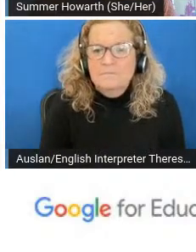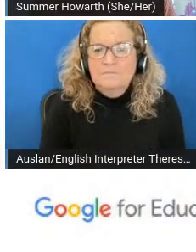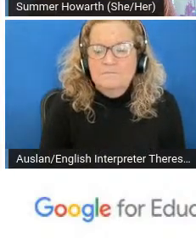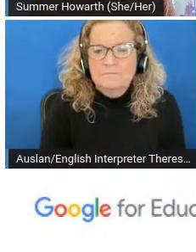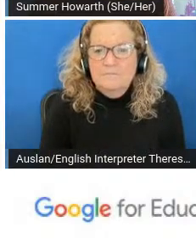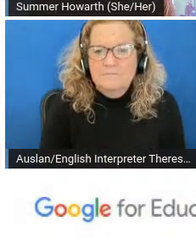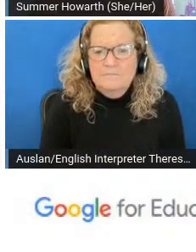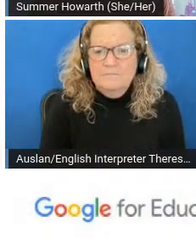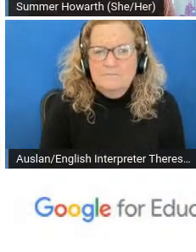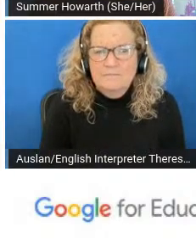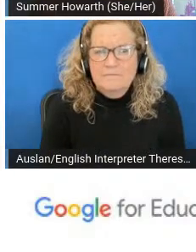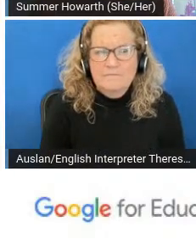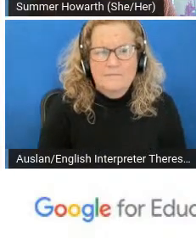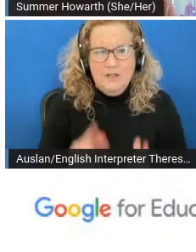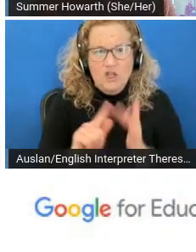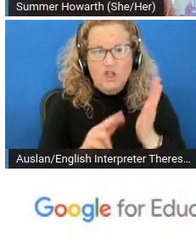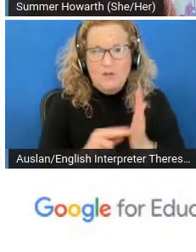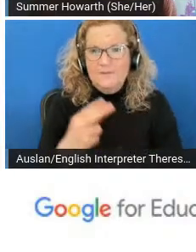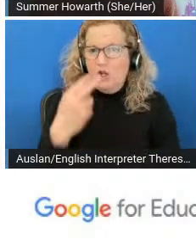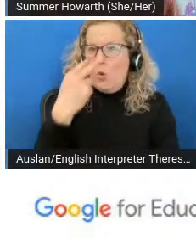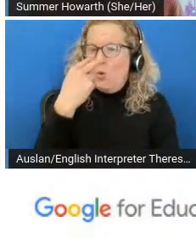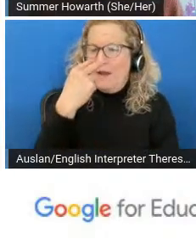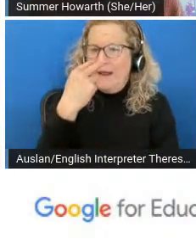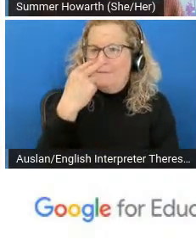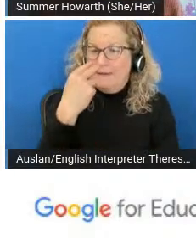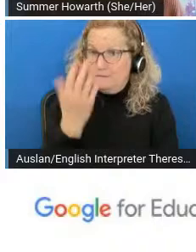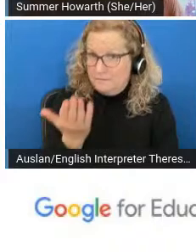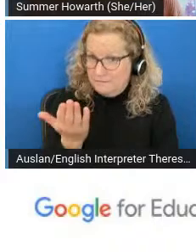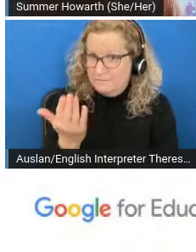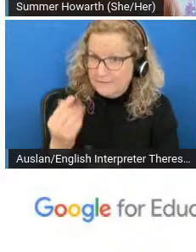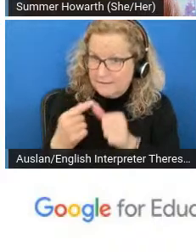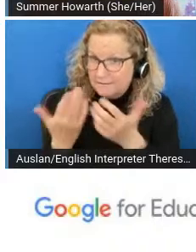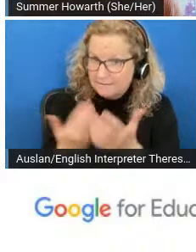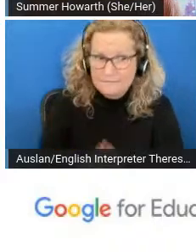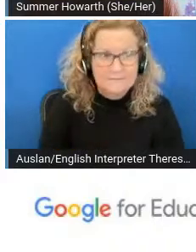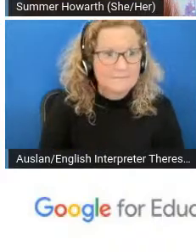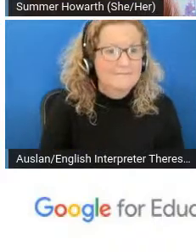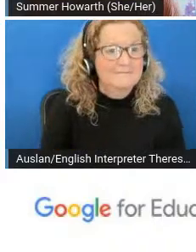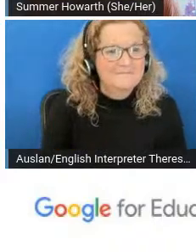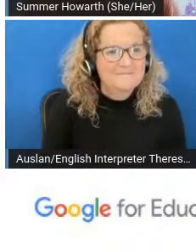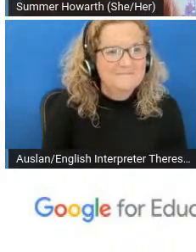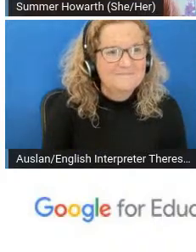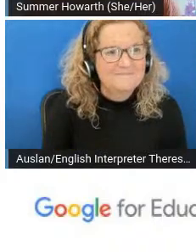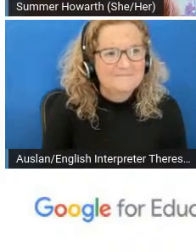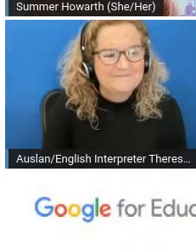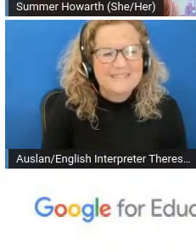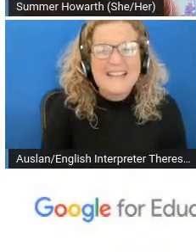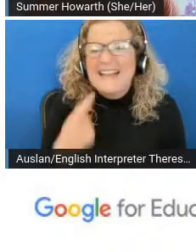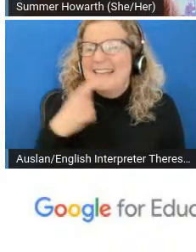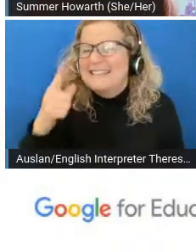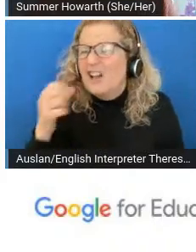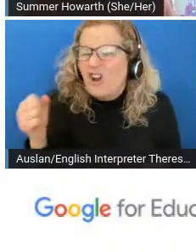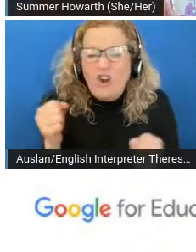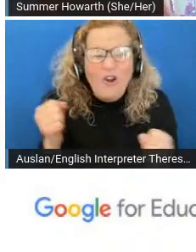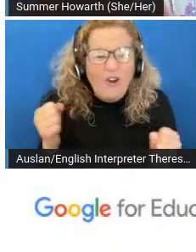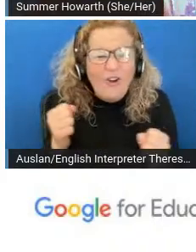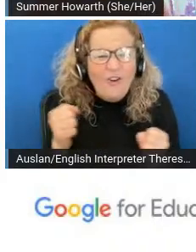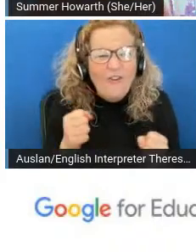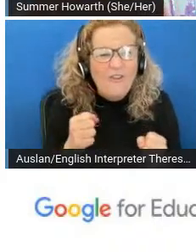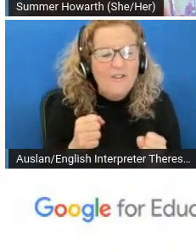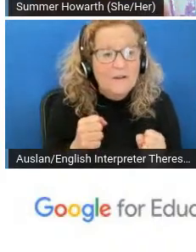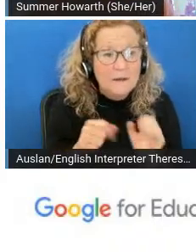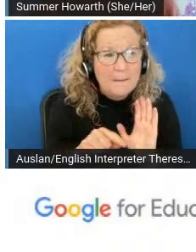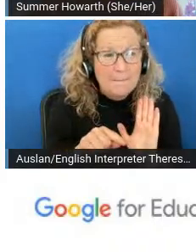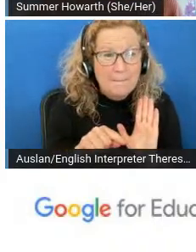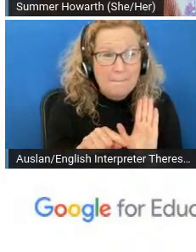He's just looking at me. He's like, I don't know, mate. I think he said cold. Saying minus 39